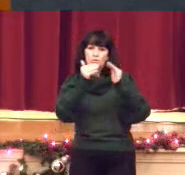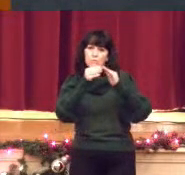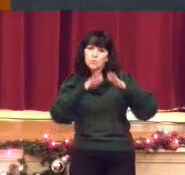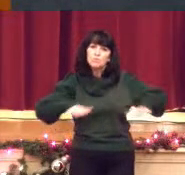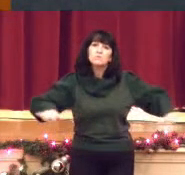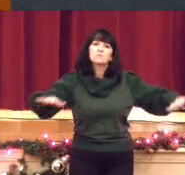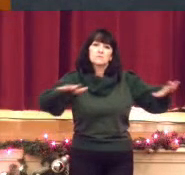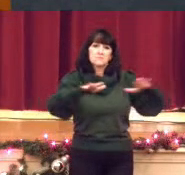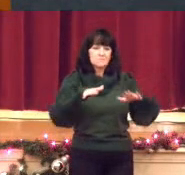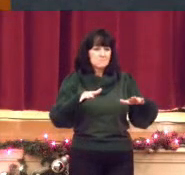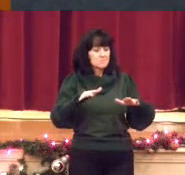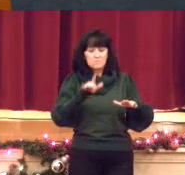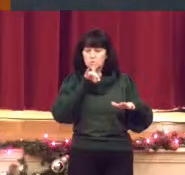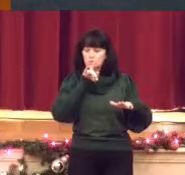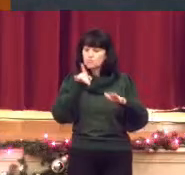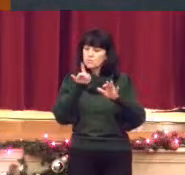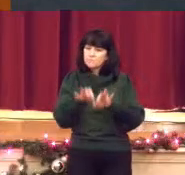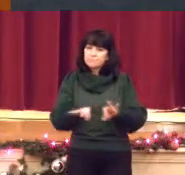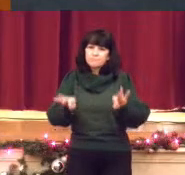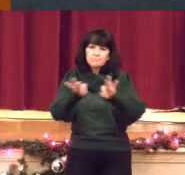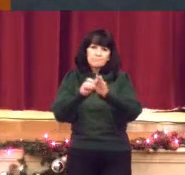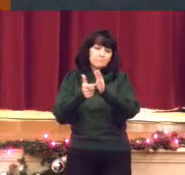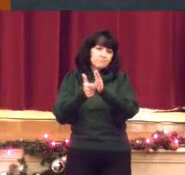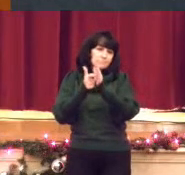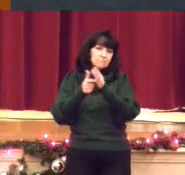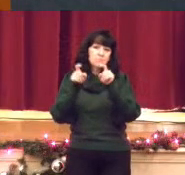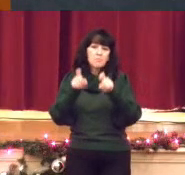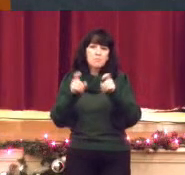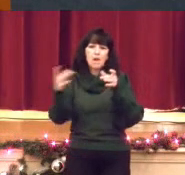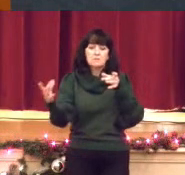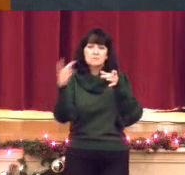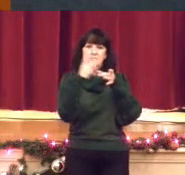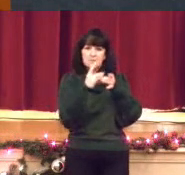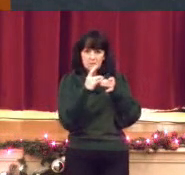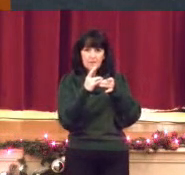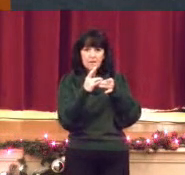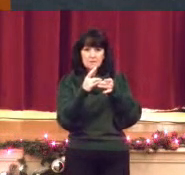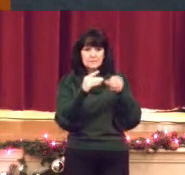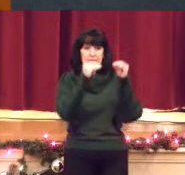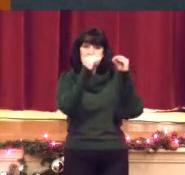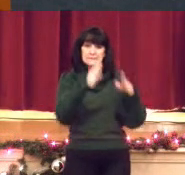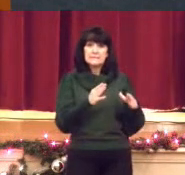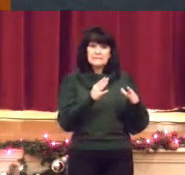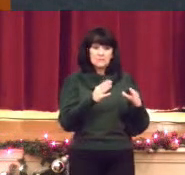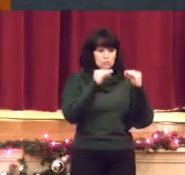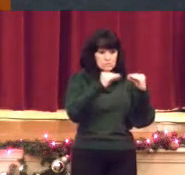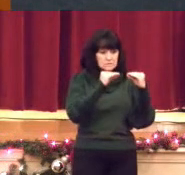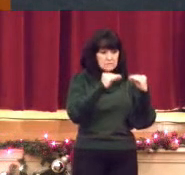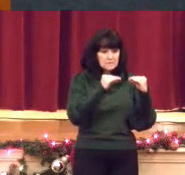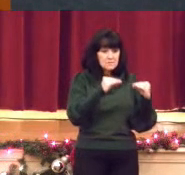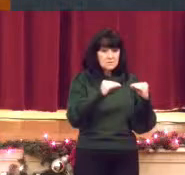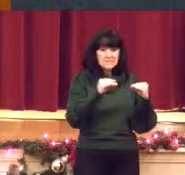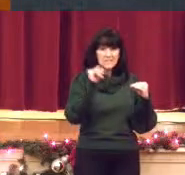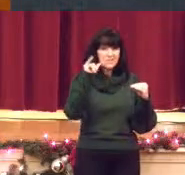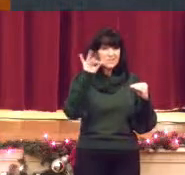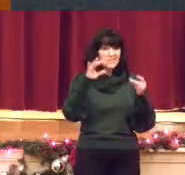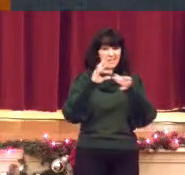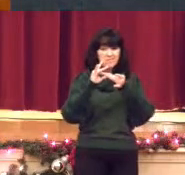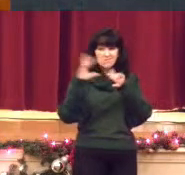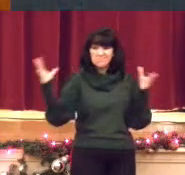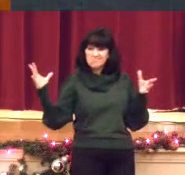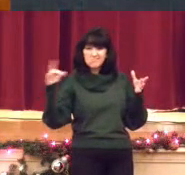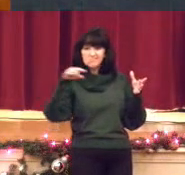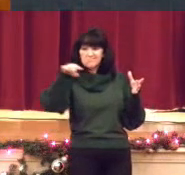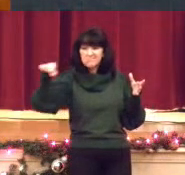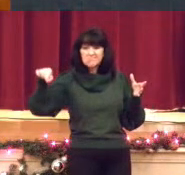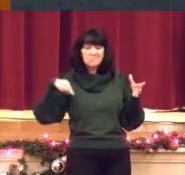for our education to be successful. There's only so much the teacher can do. There's only so much the principal can do. There's only